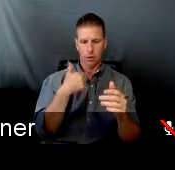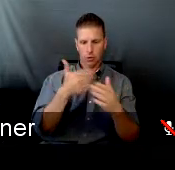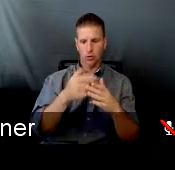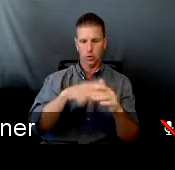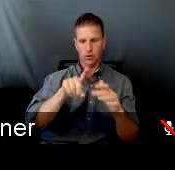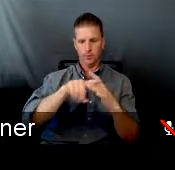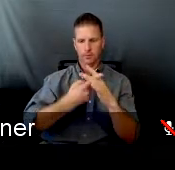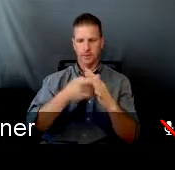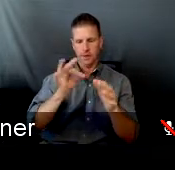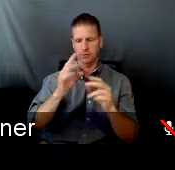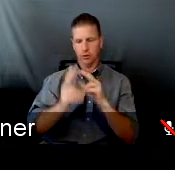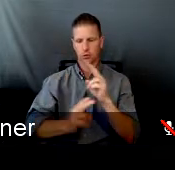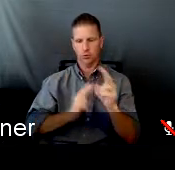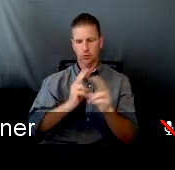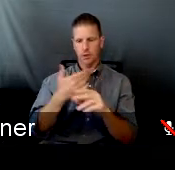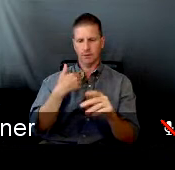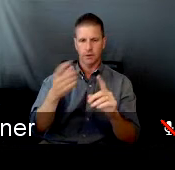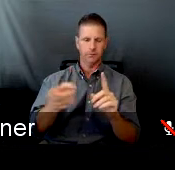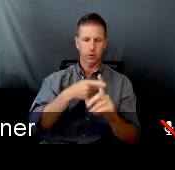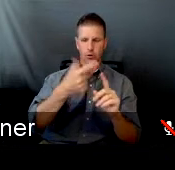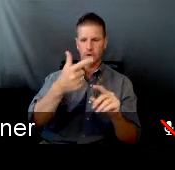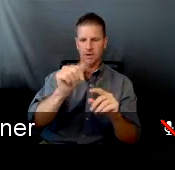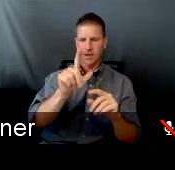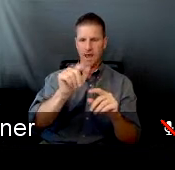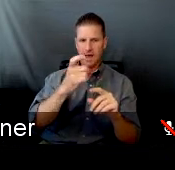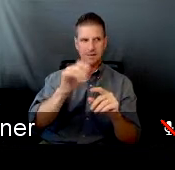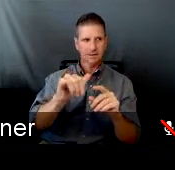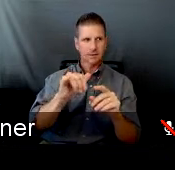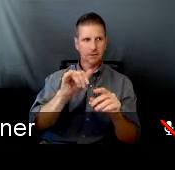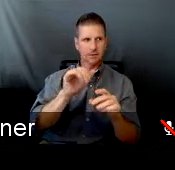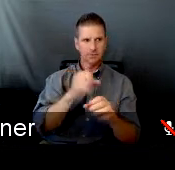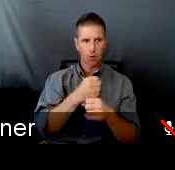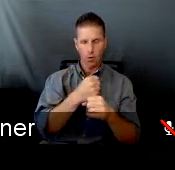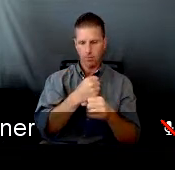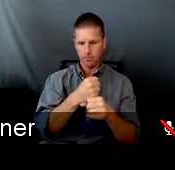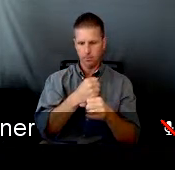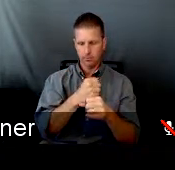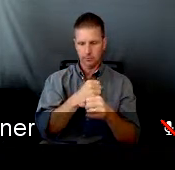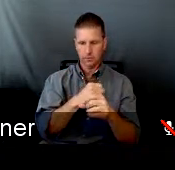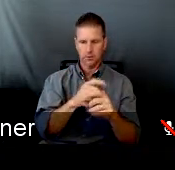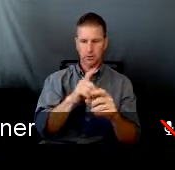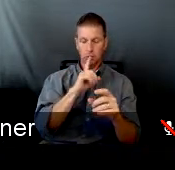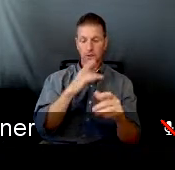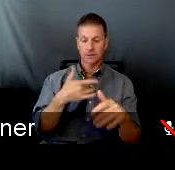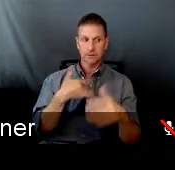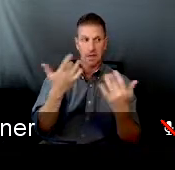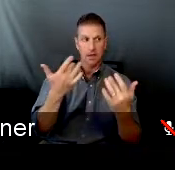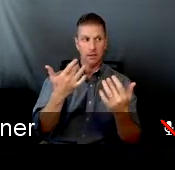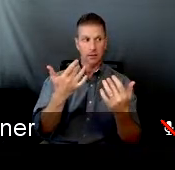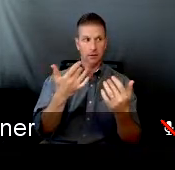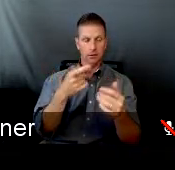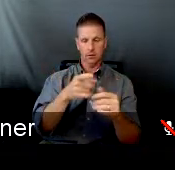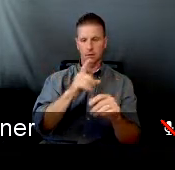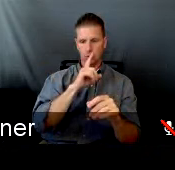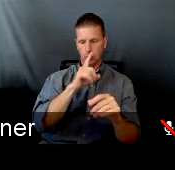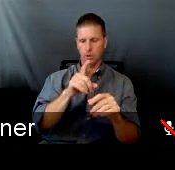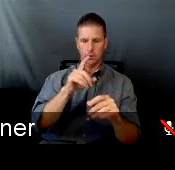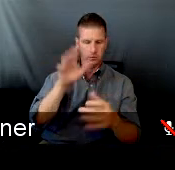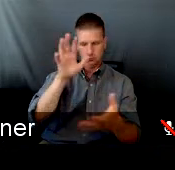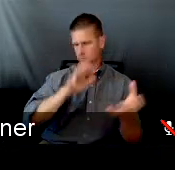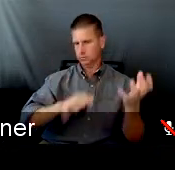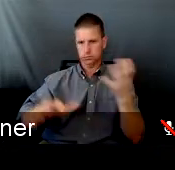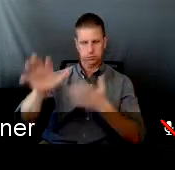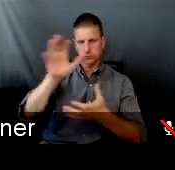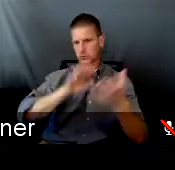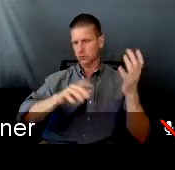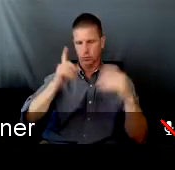the universe, where we have the first galaxies beginning to form. And so what's really exciting about this is a really chaotic time in the